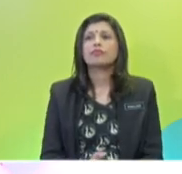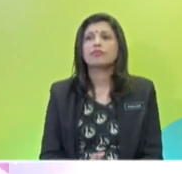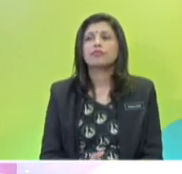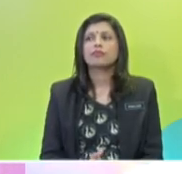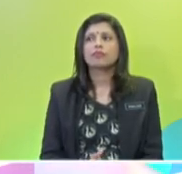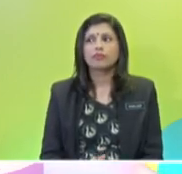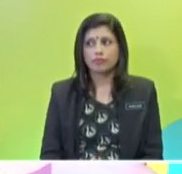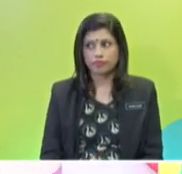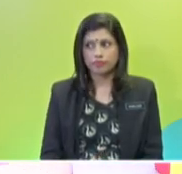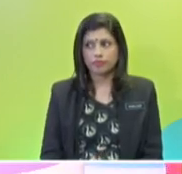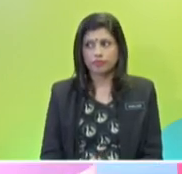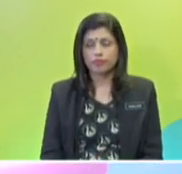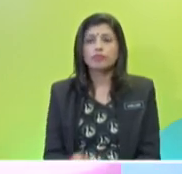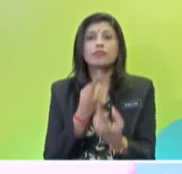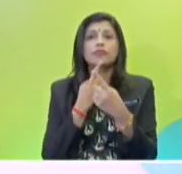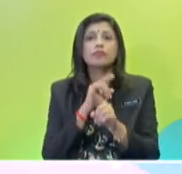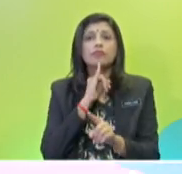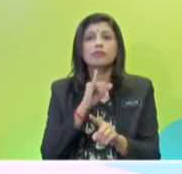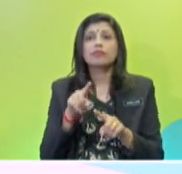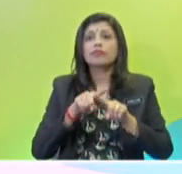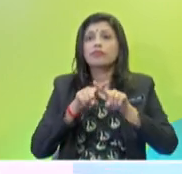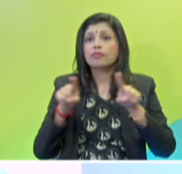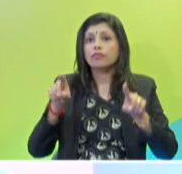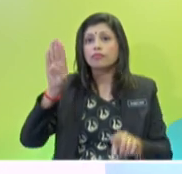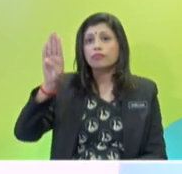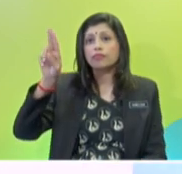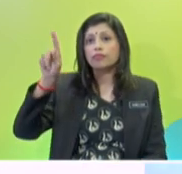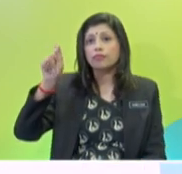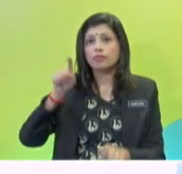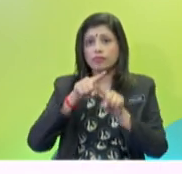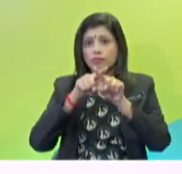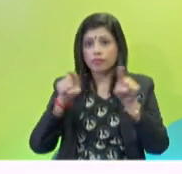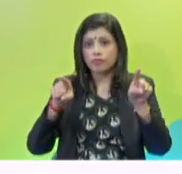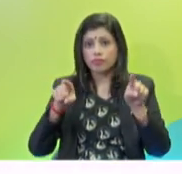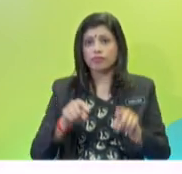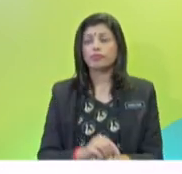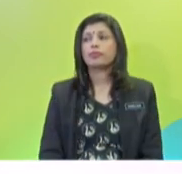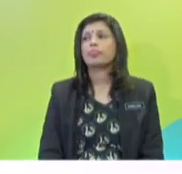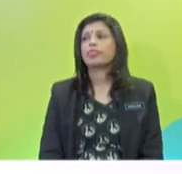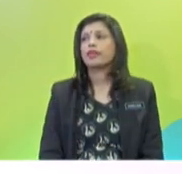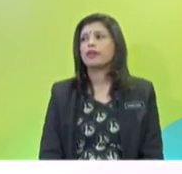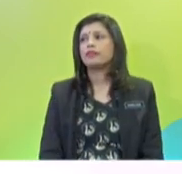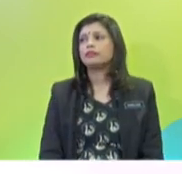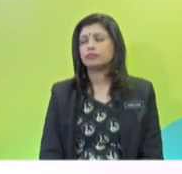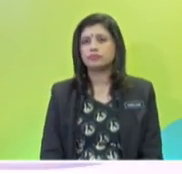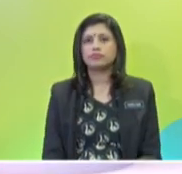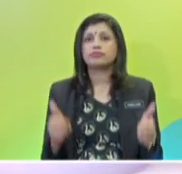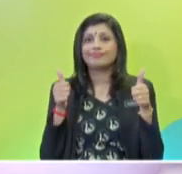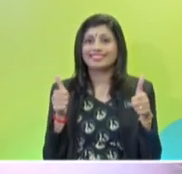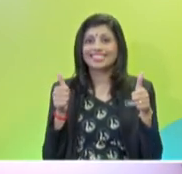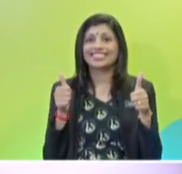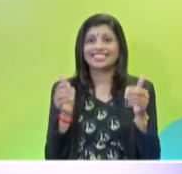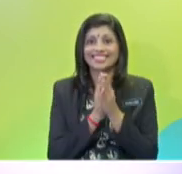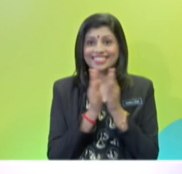Harry had finished his homework, but he forgot to bring it to school. Oh, okay, let's is that check correct? The answer. Very yes. good,